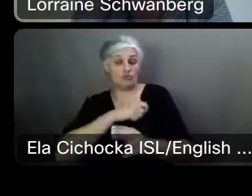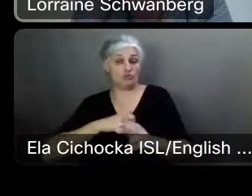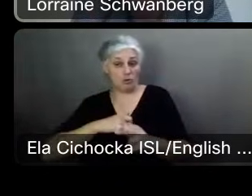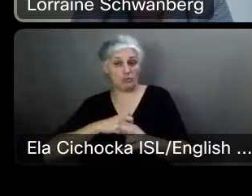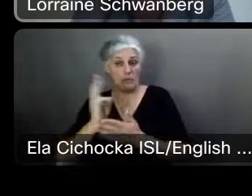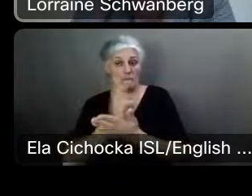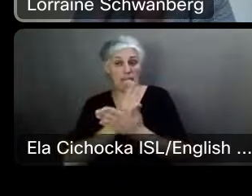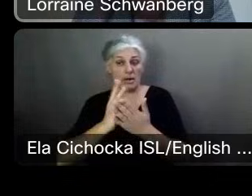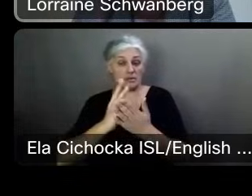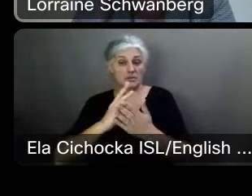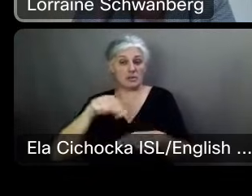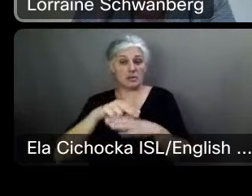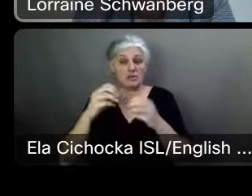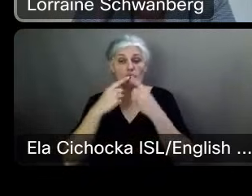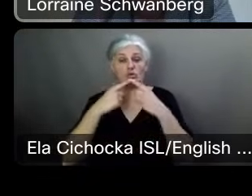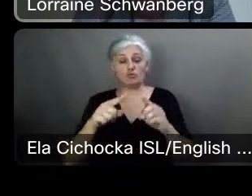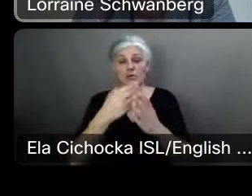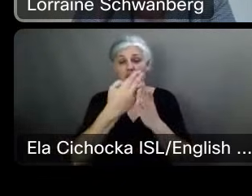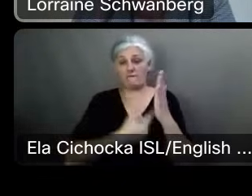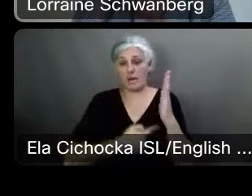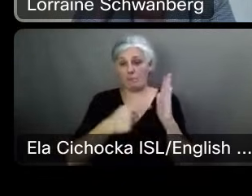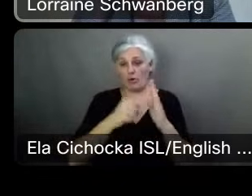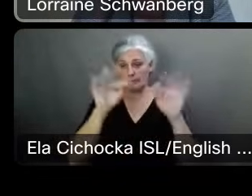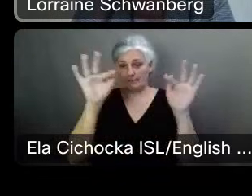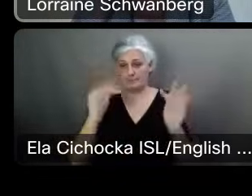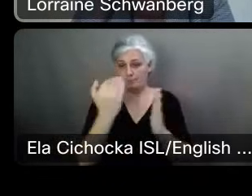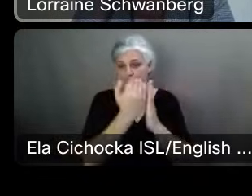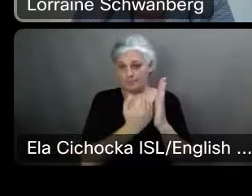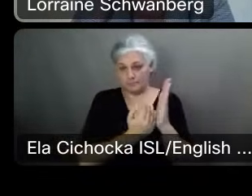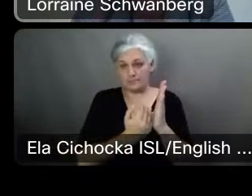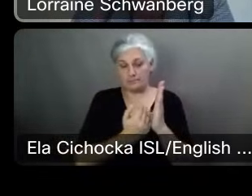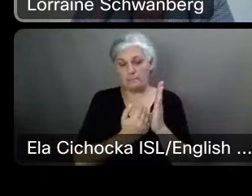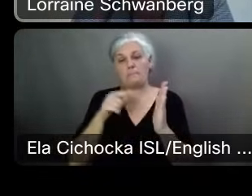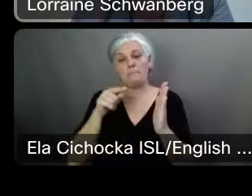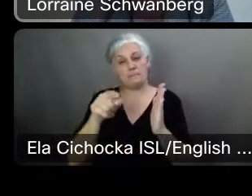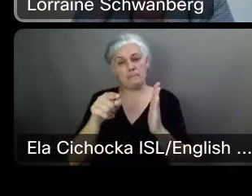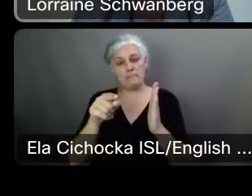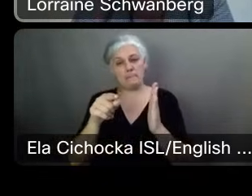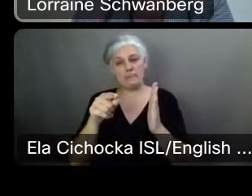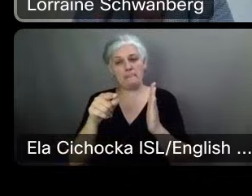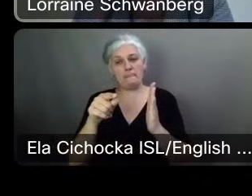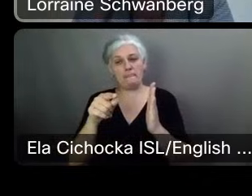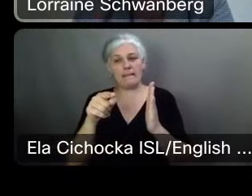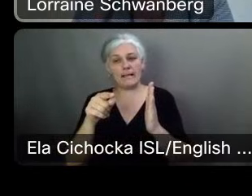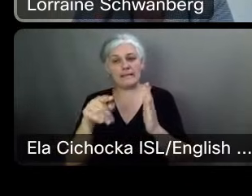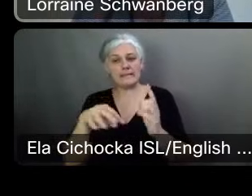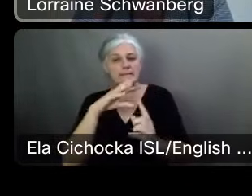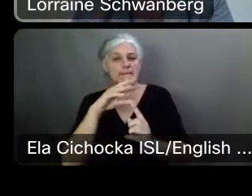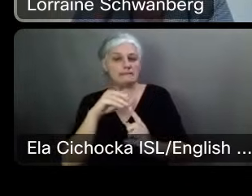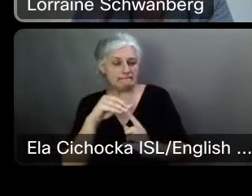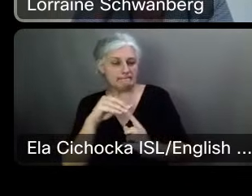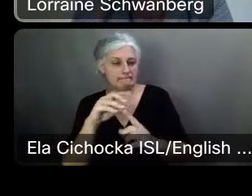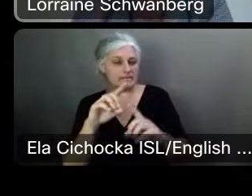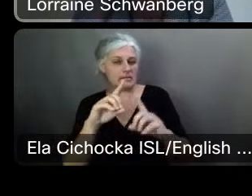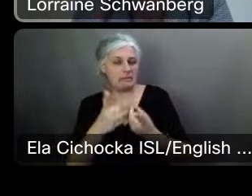Disclosure Framework, and they are particularly key thinking in that Department of